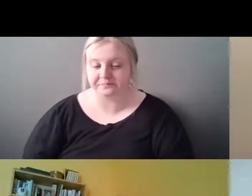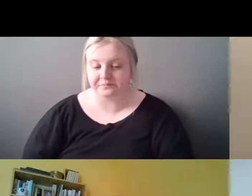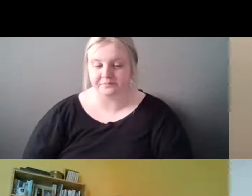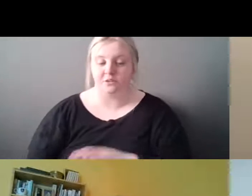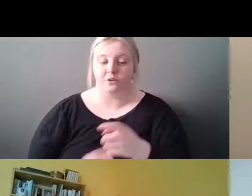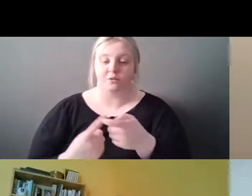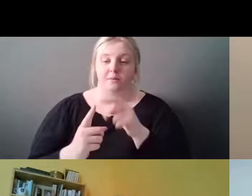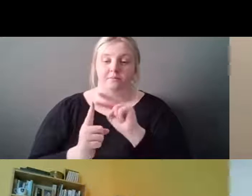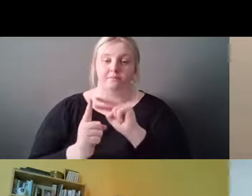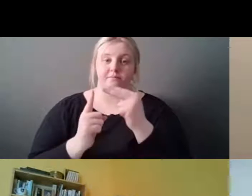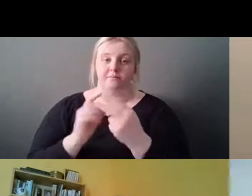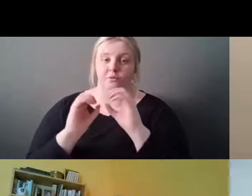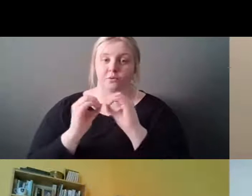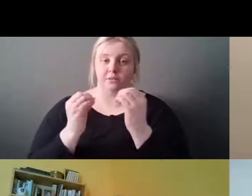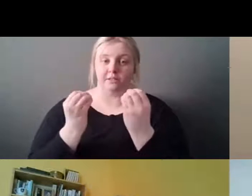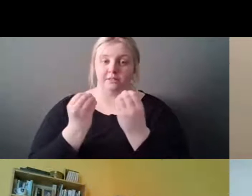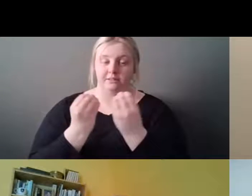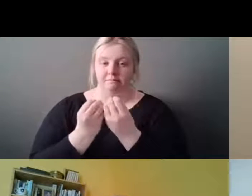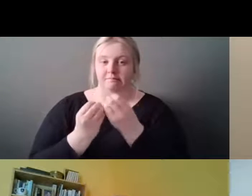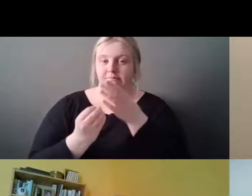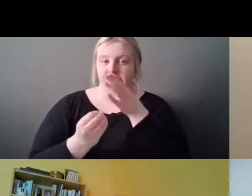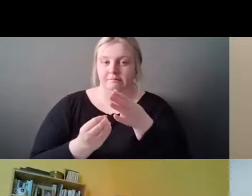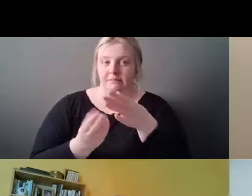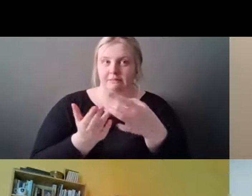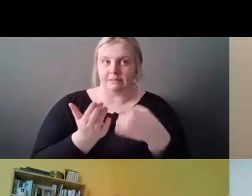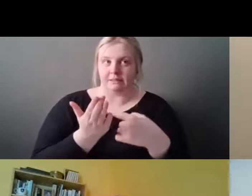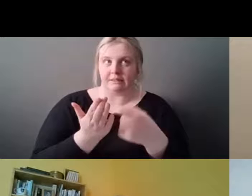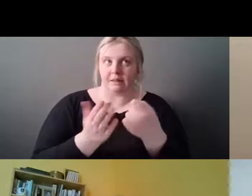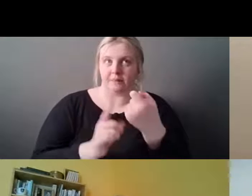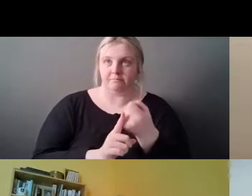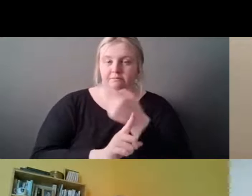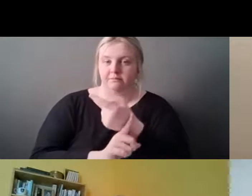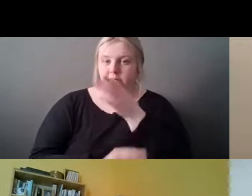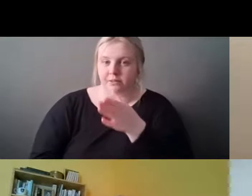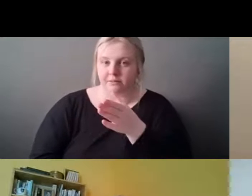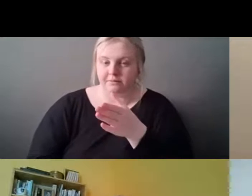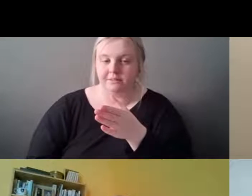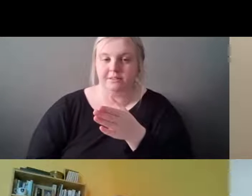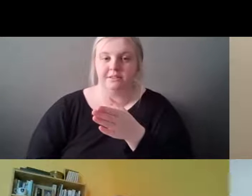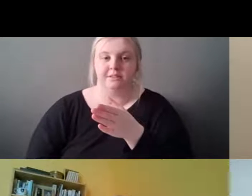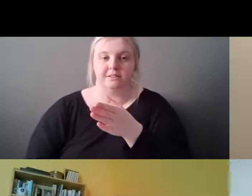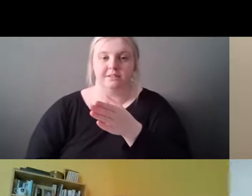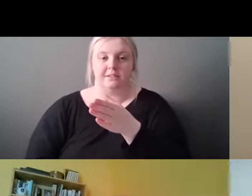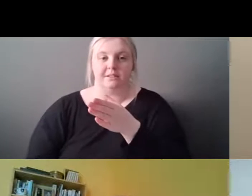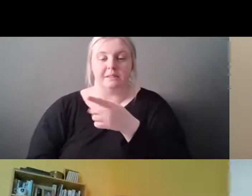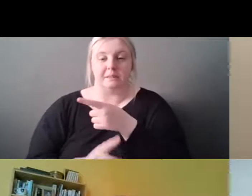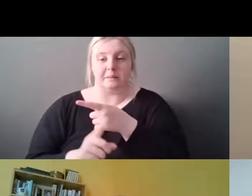perspective, I'm going to do a quickie on that one. I'm sidetracking, but really they may not legally be required to do